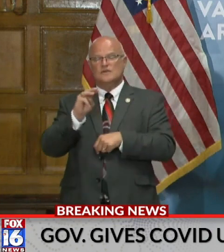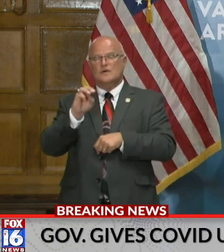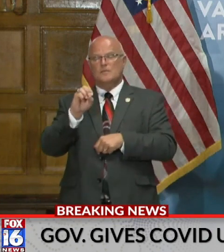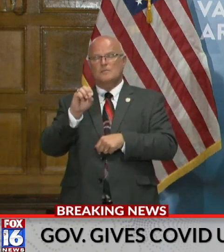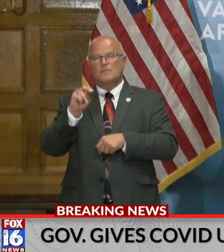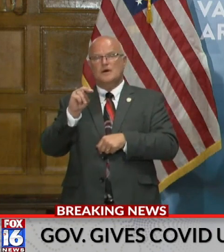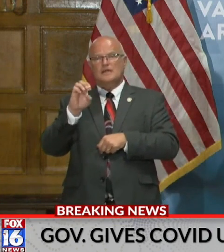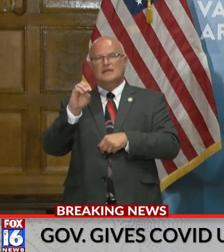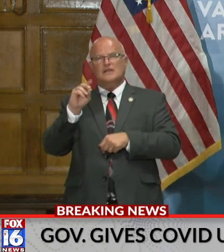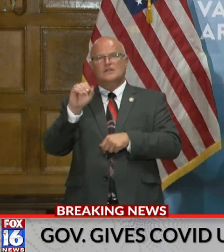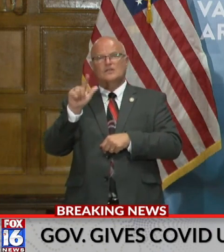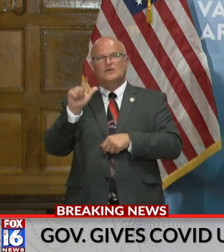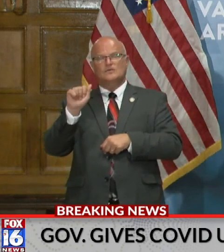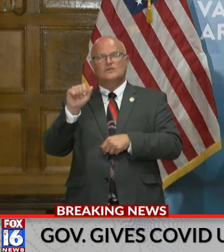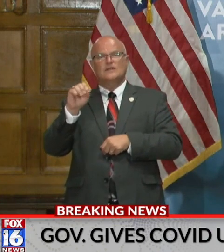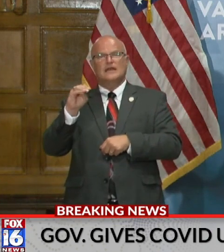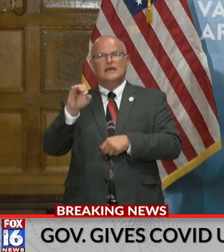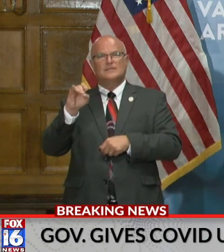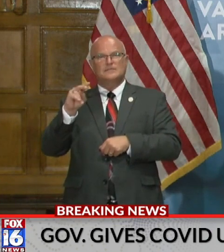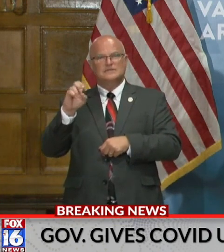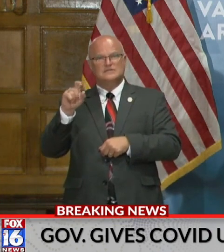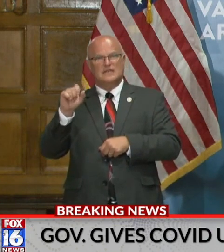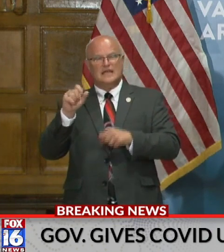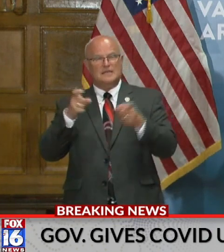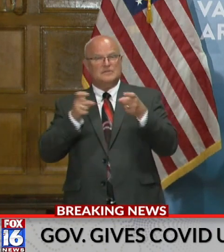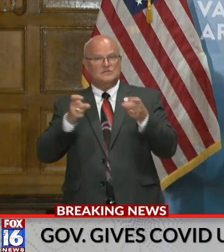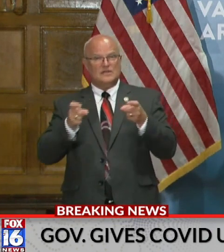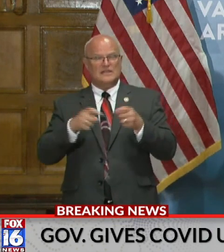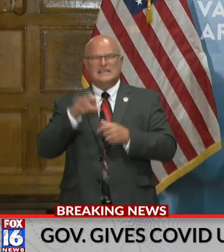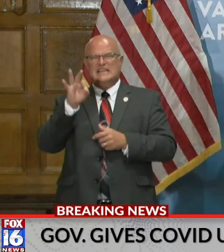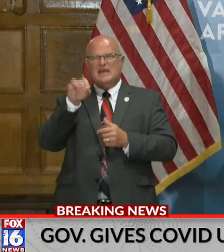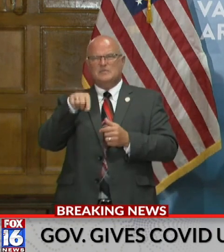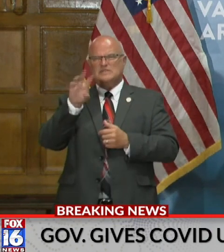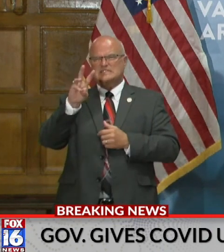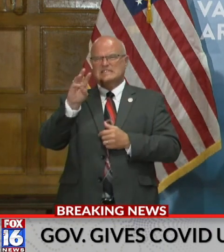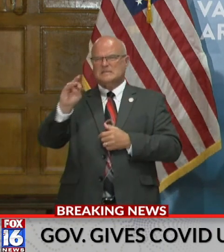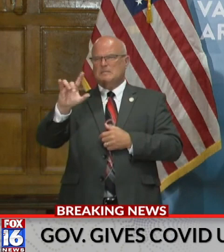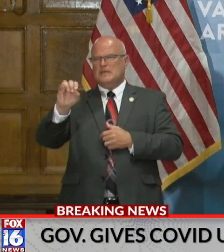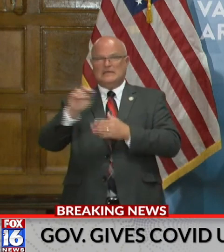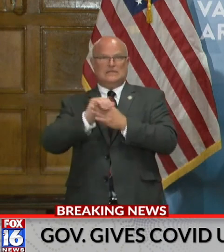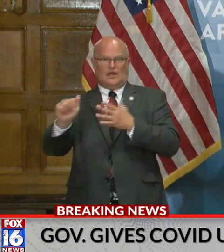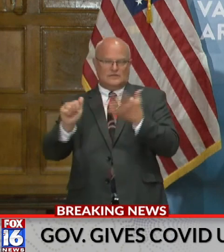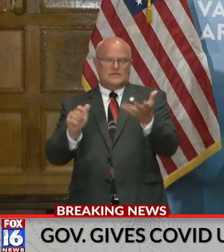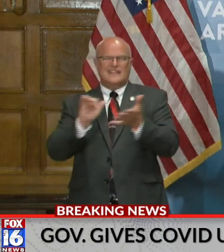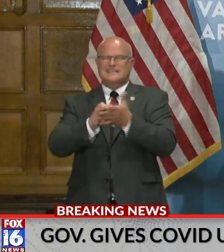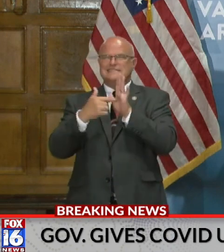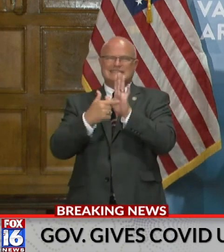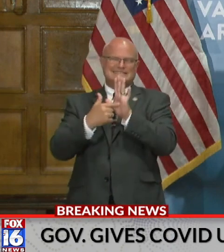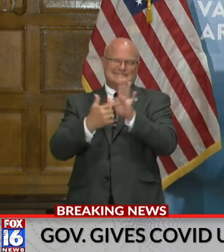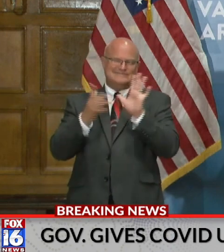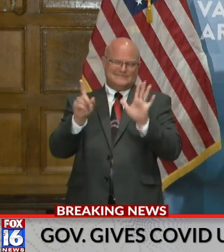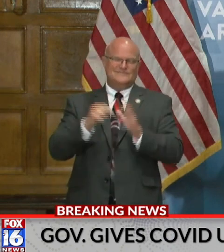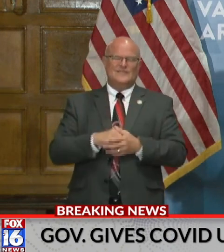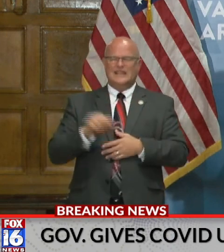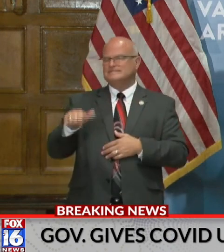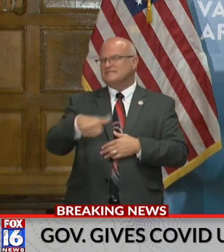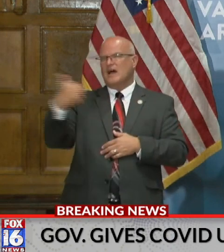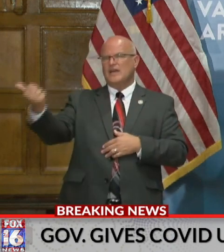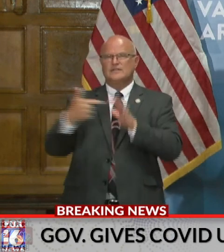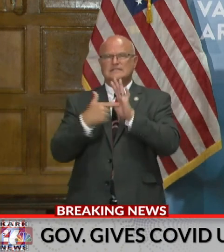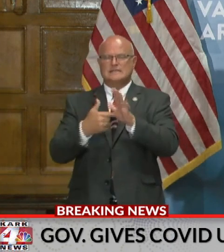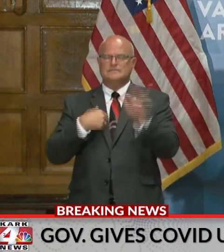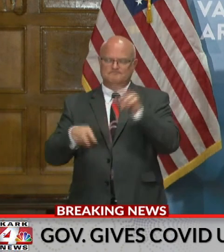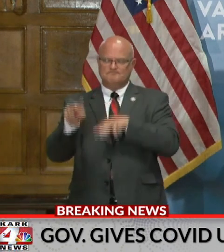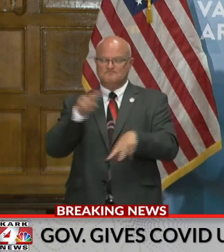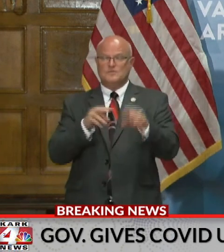monoclonal antibody administration. That cost $9.6 million. So that's just one example. Now, there's others that I would